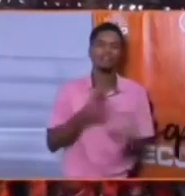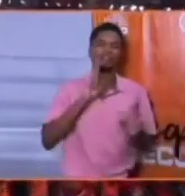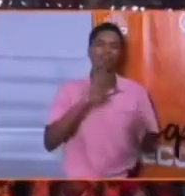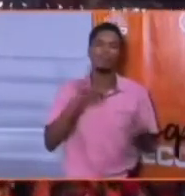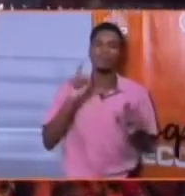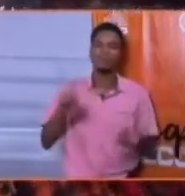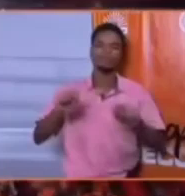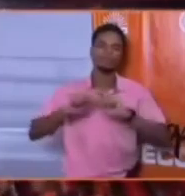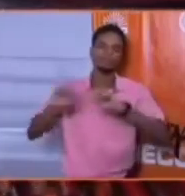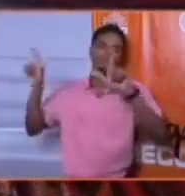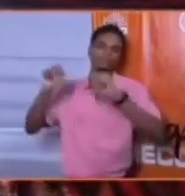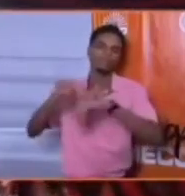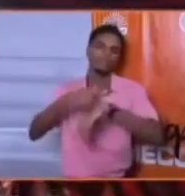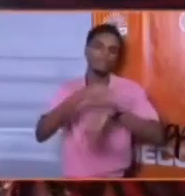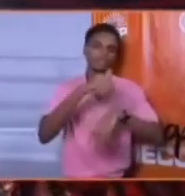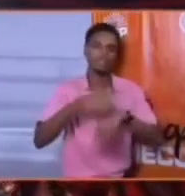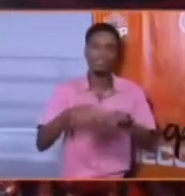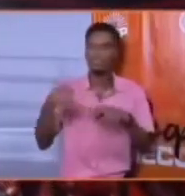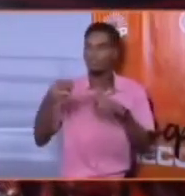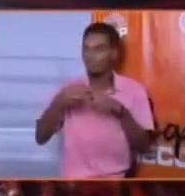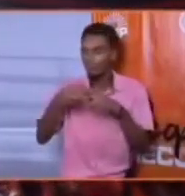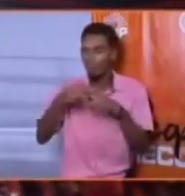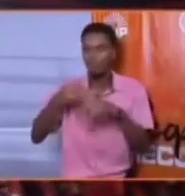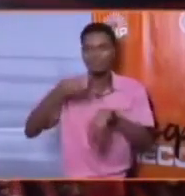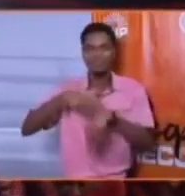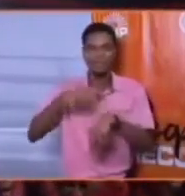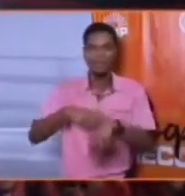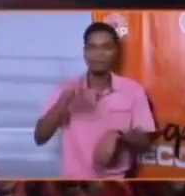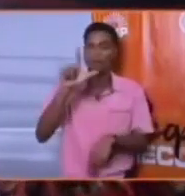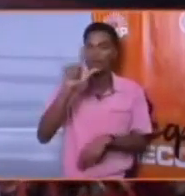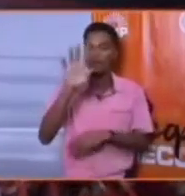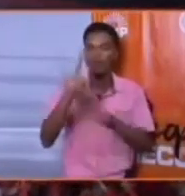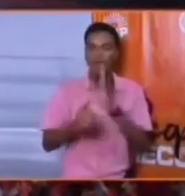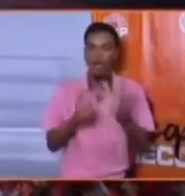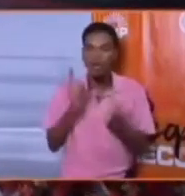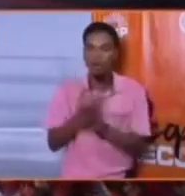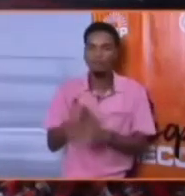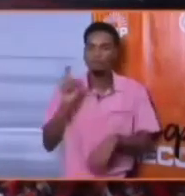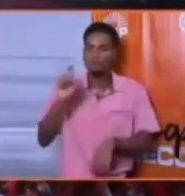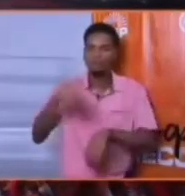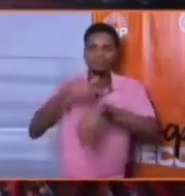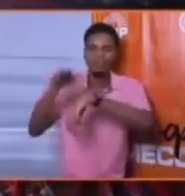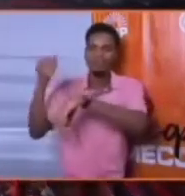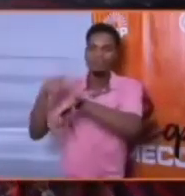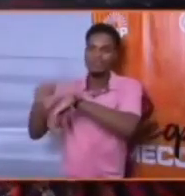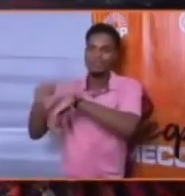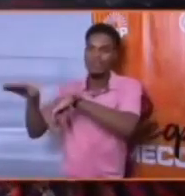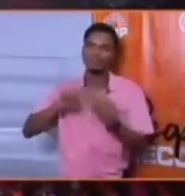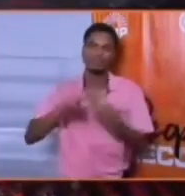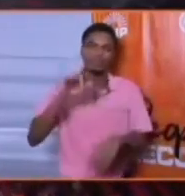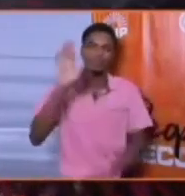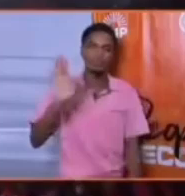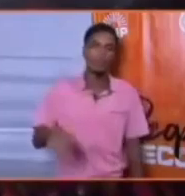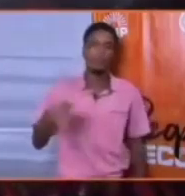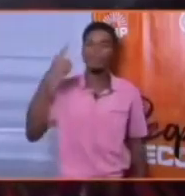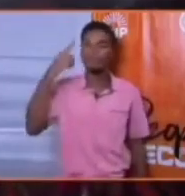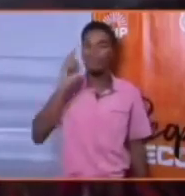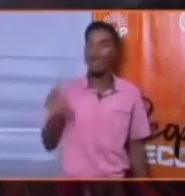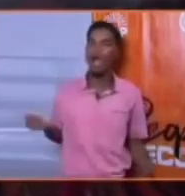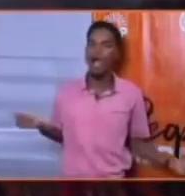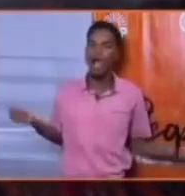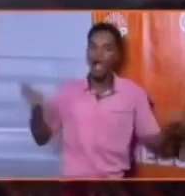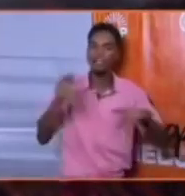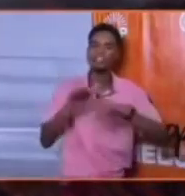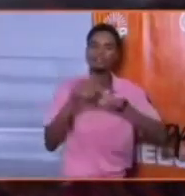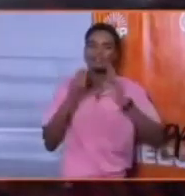website within a short time, perhaps 24 hours of being sent to Parliament, so all Jamaicans can